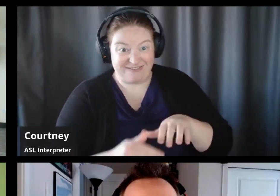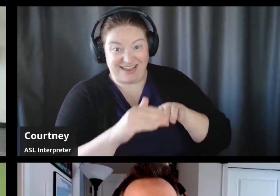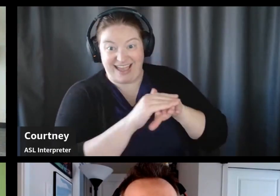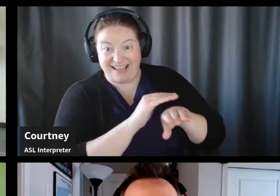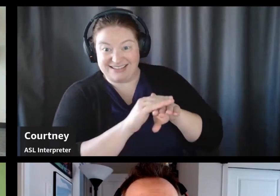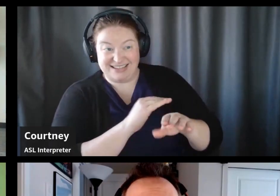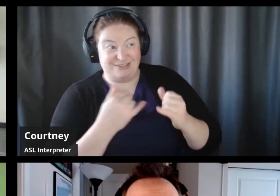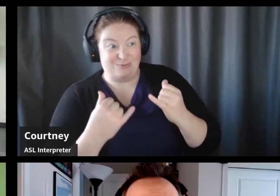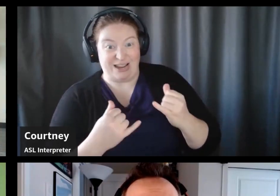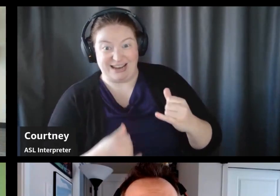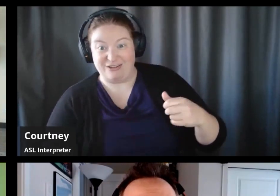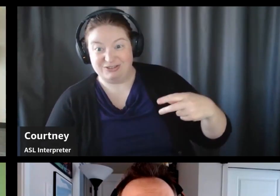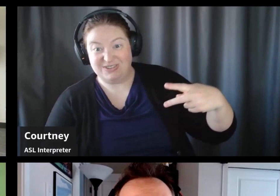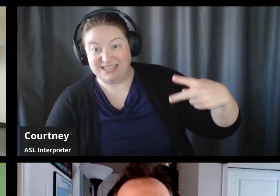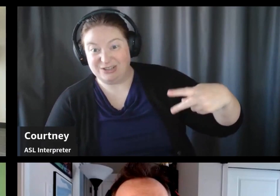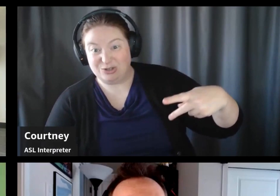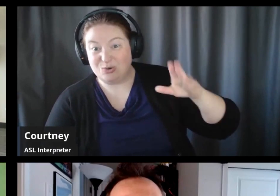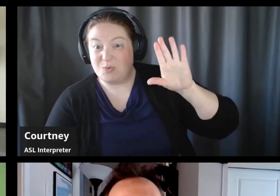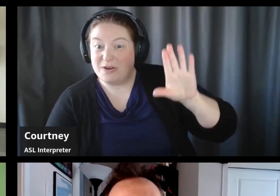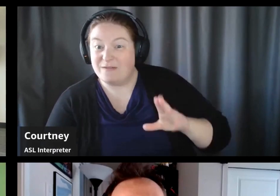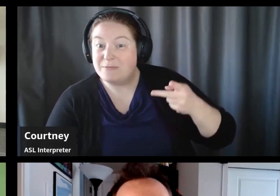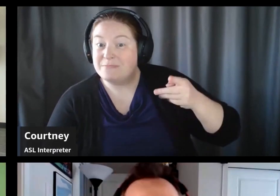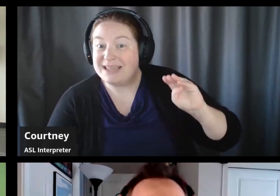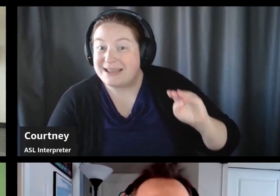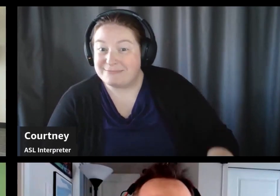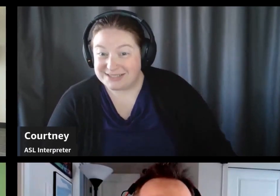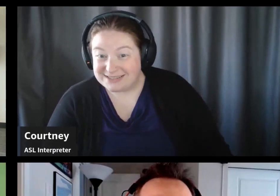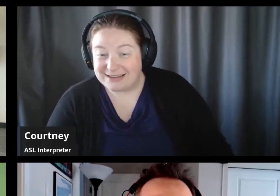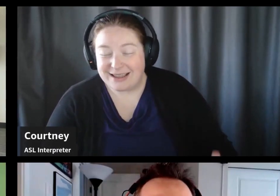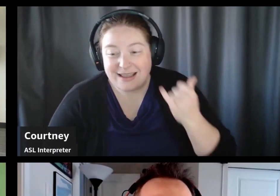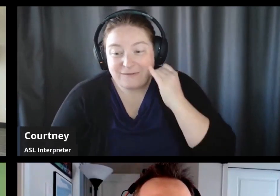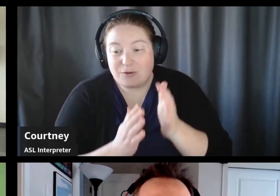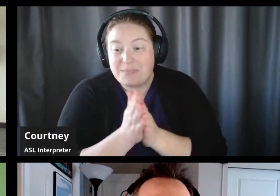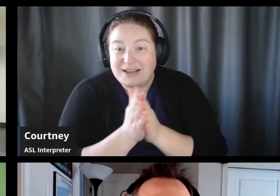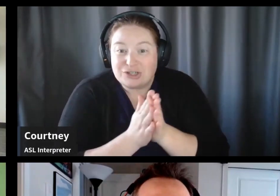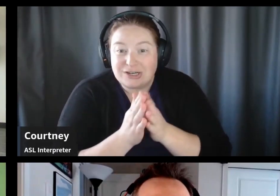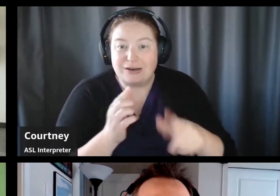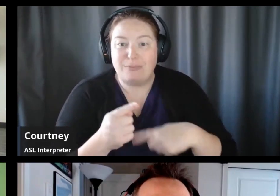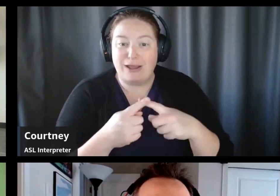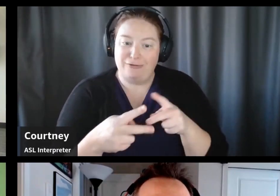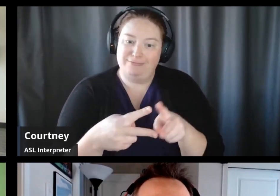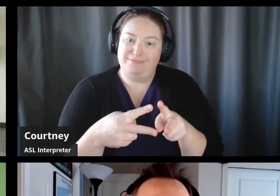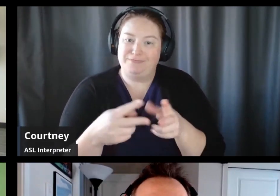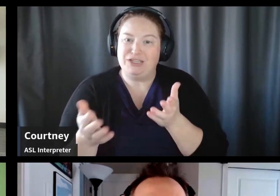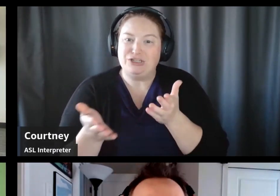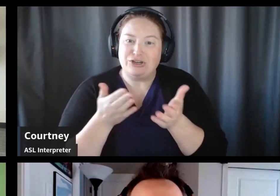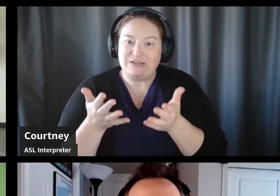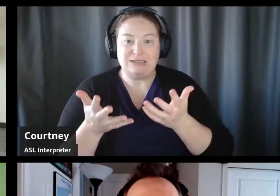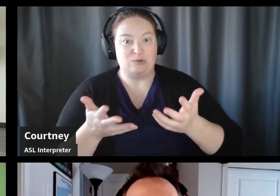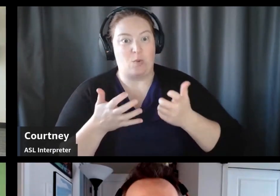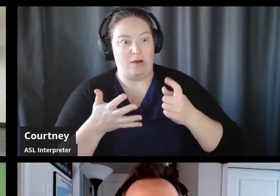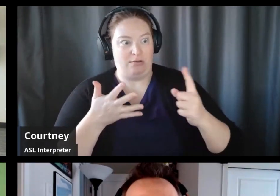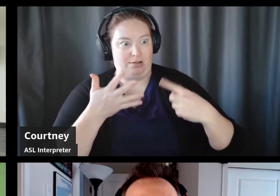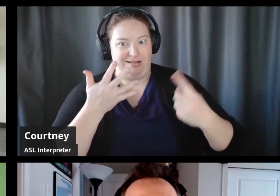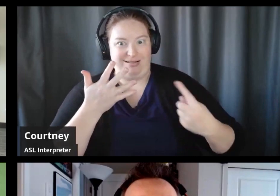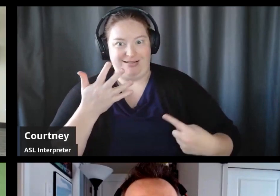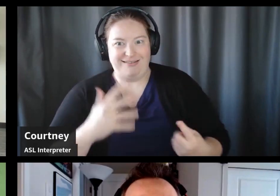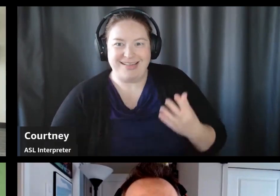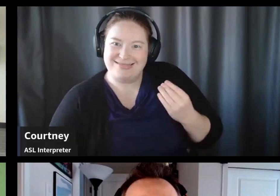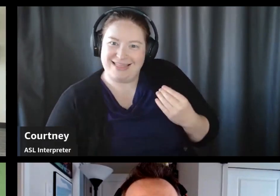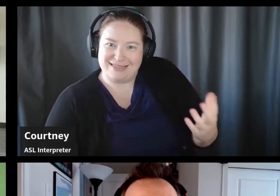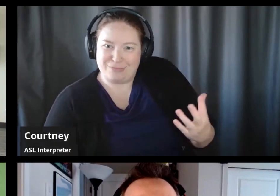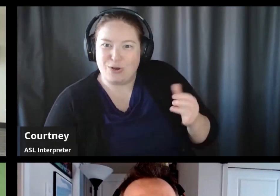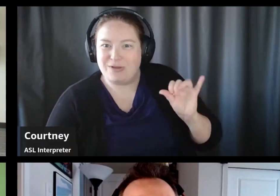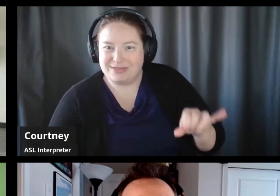these two wonderful PMs. So if you are passionate about these services and you want some things, let them know, because this is how